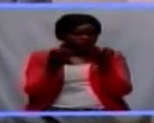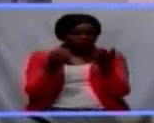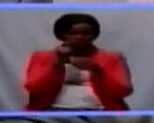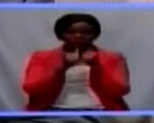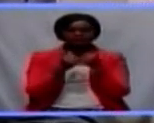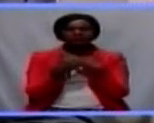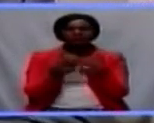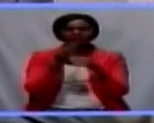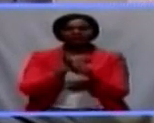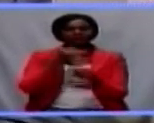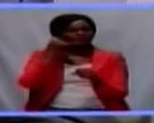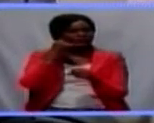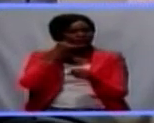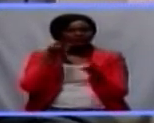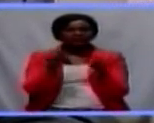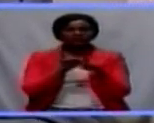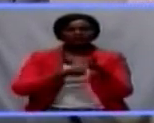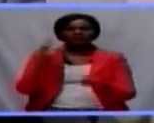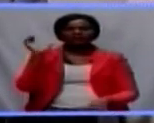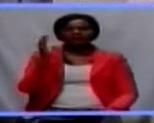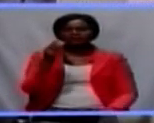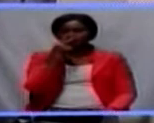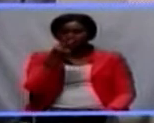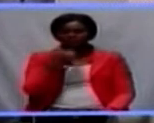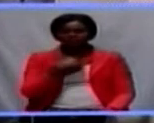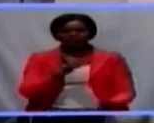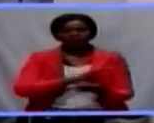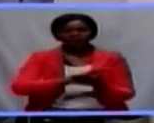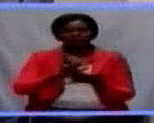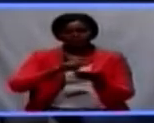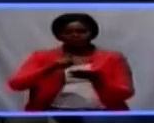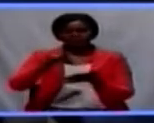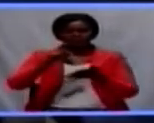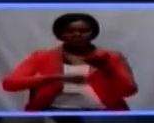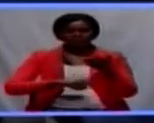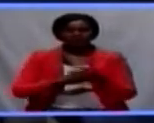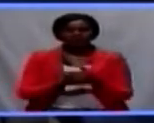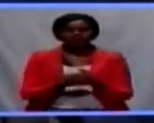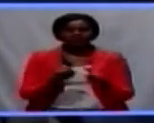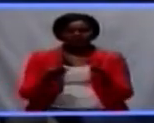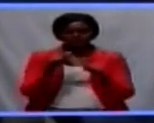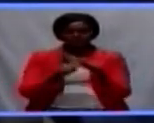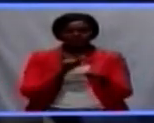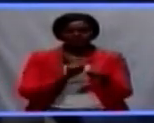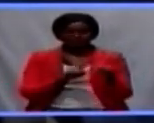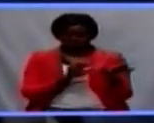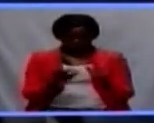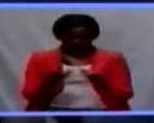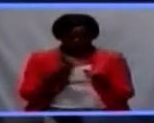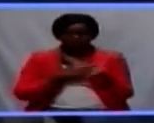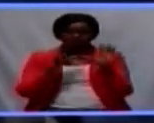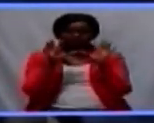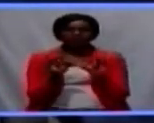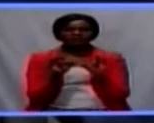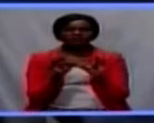I've received phone calls and representation that, look, I've cleared my principal taxes, but each time I log on to my account,